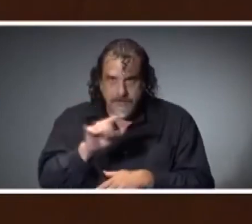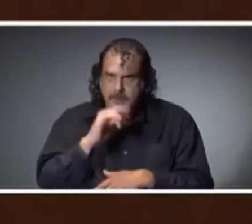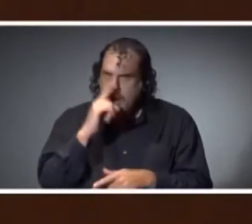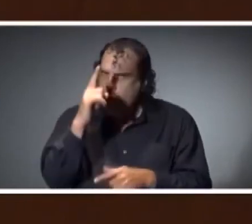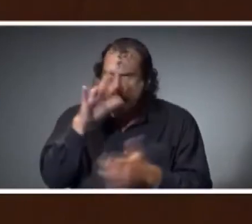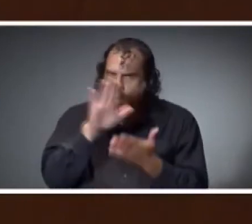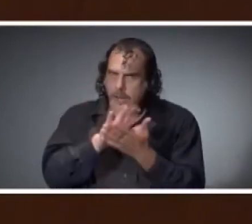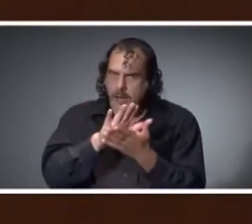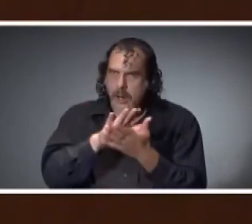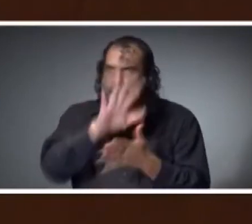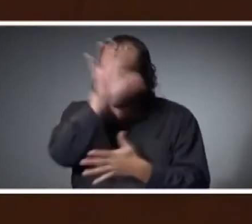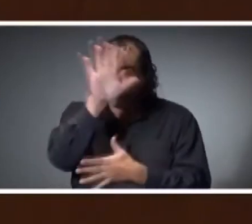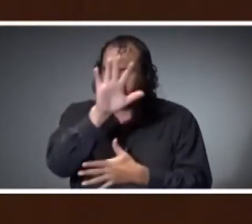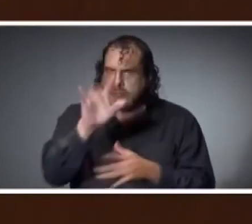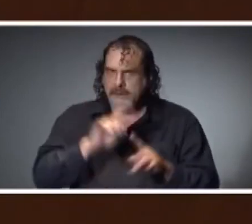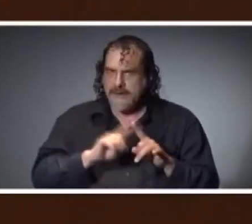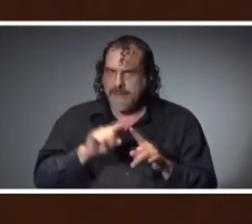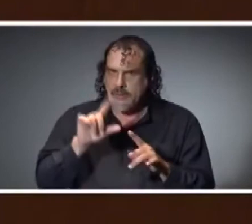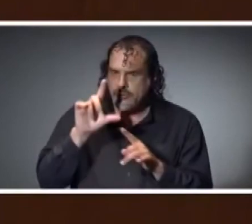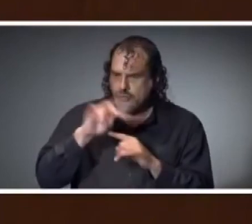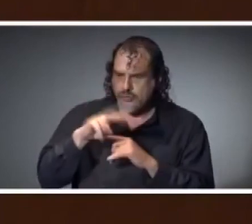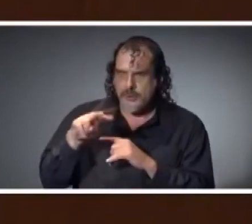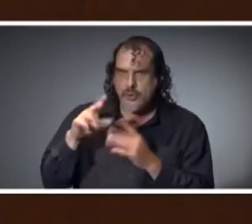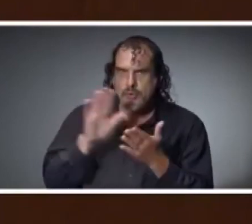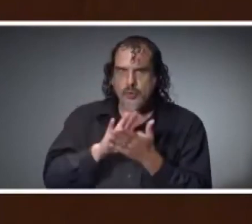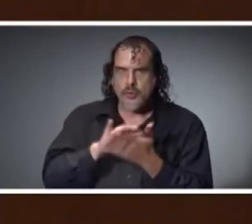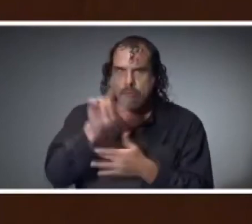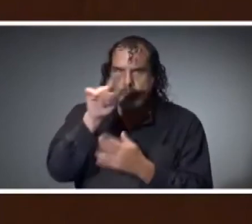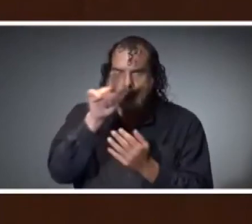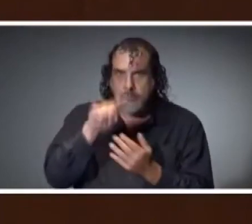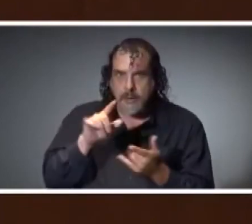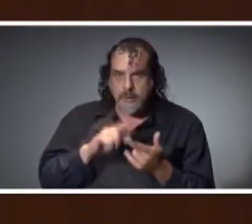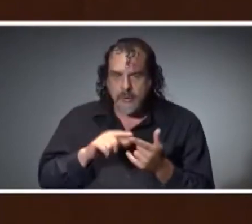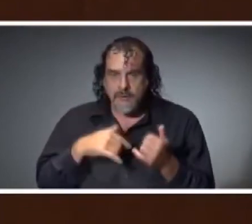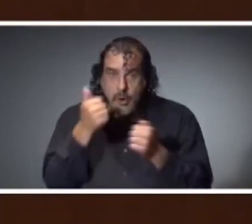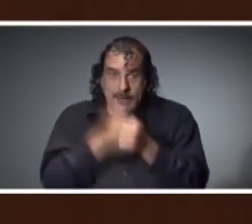release it on the website with additional data, you know, for each county so that y'all can have that information.